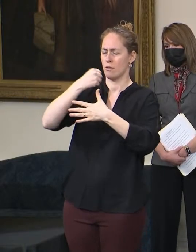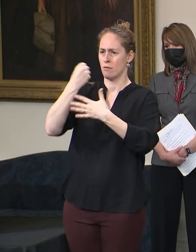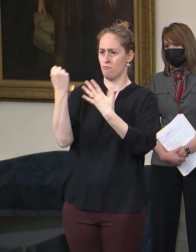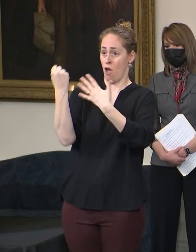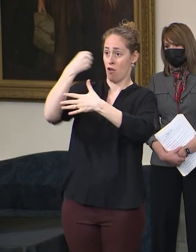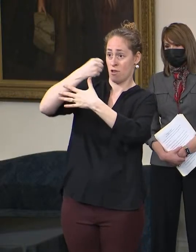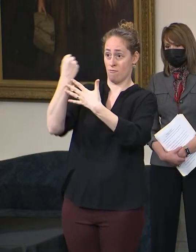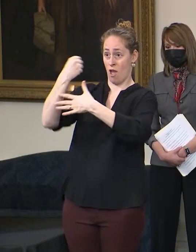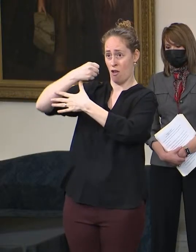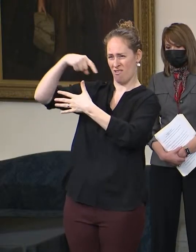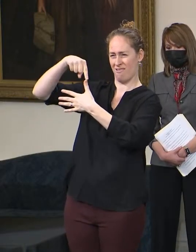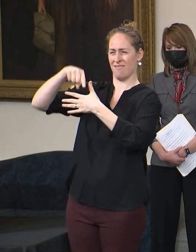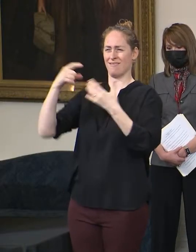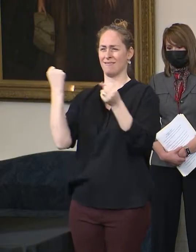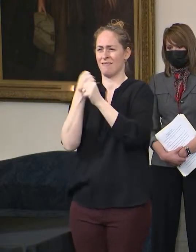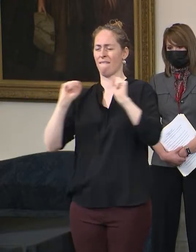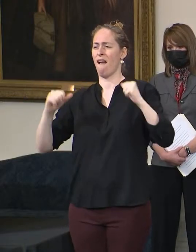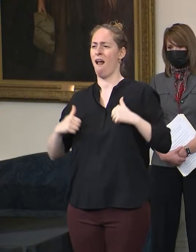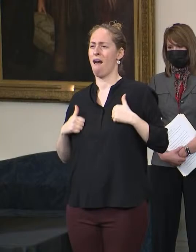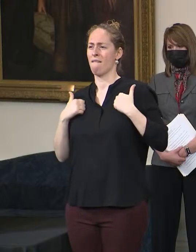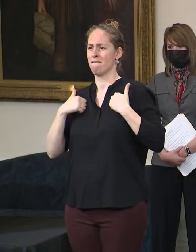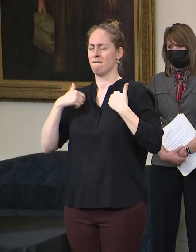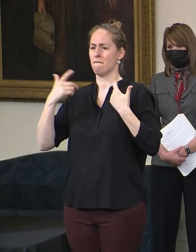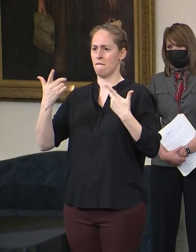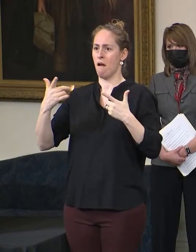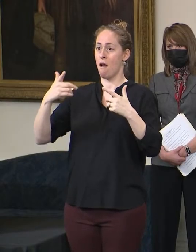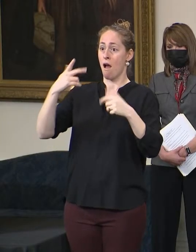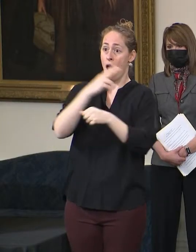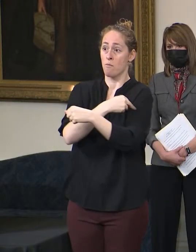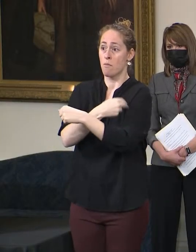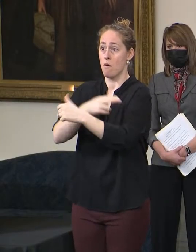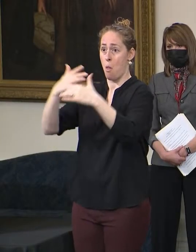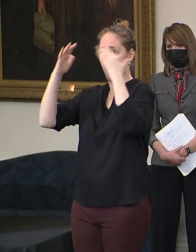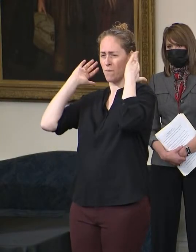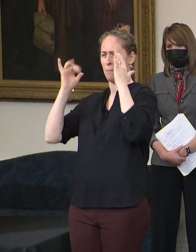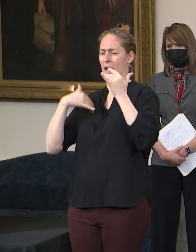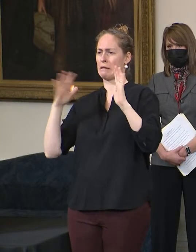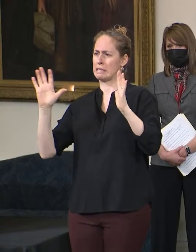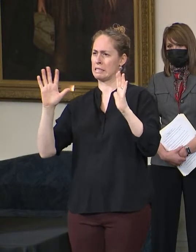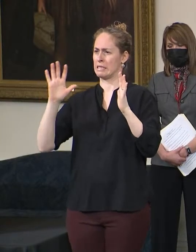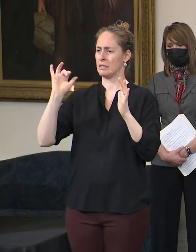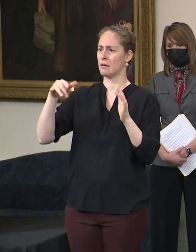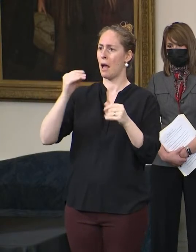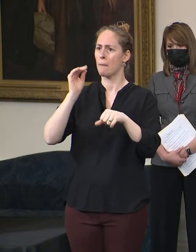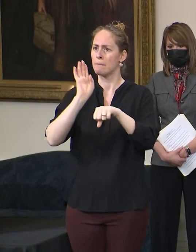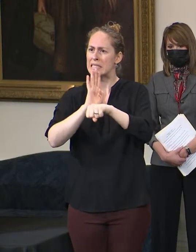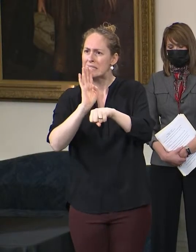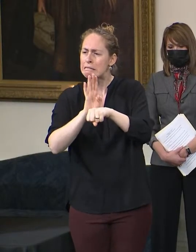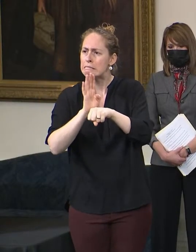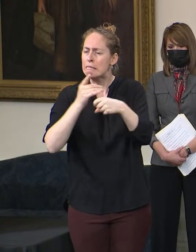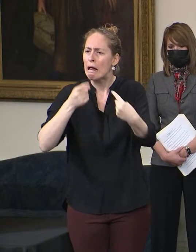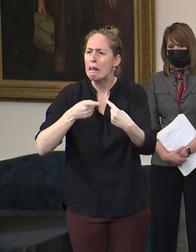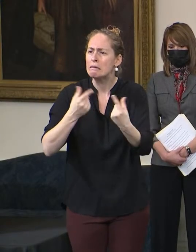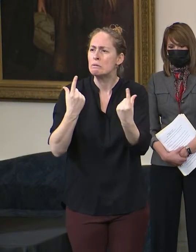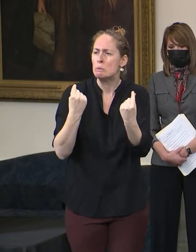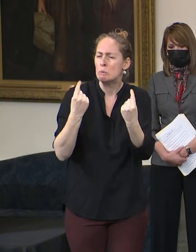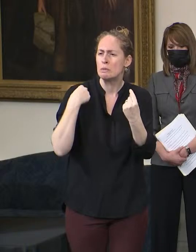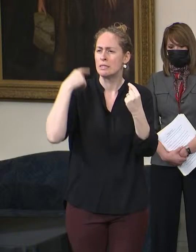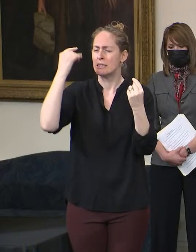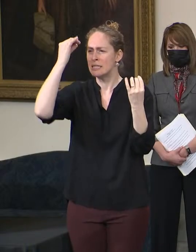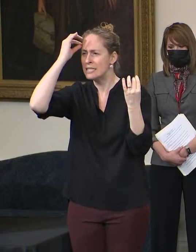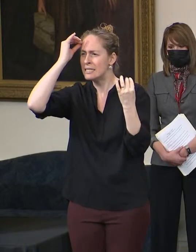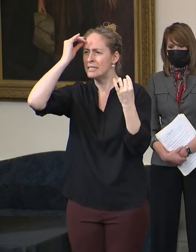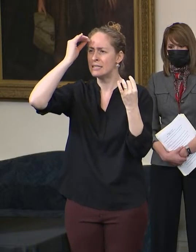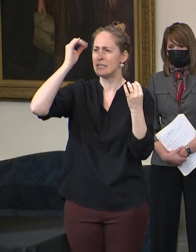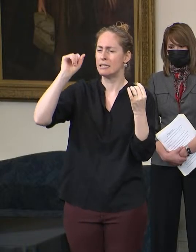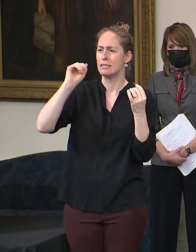and keep our hospitals from overflowing, but we're also trying to keep as many small businesses open and as many people employed and working as